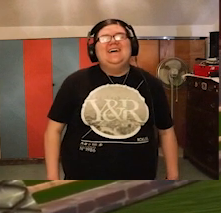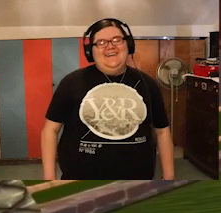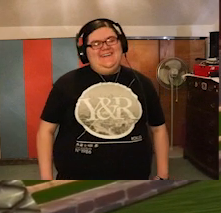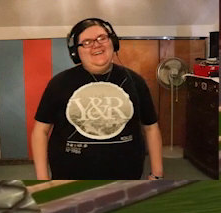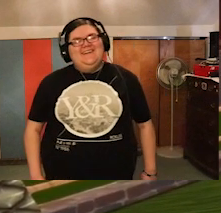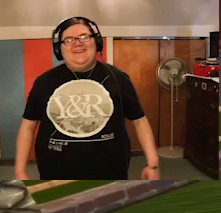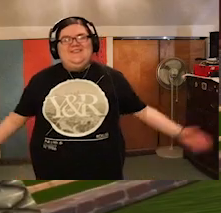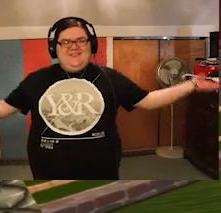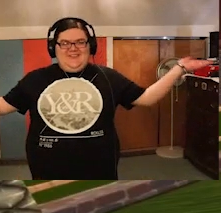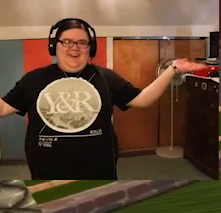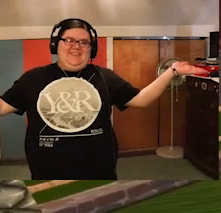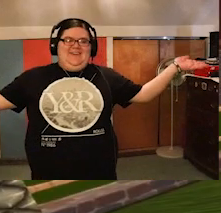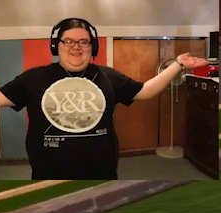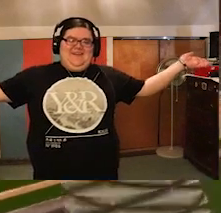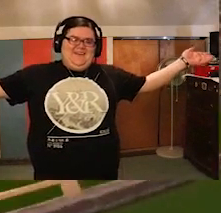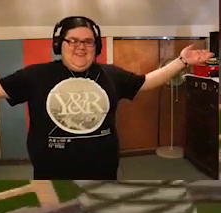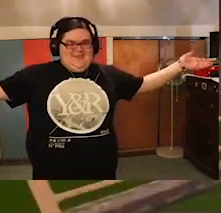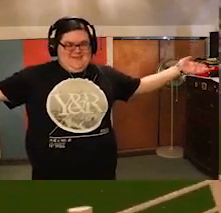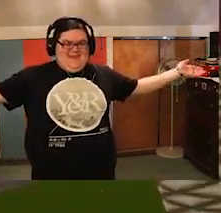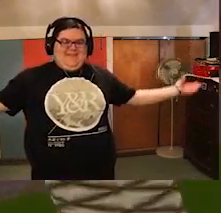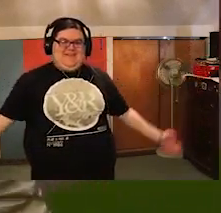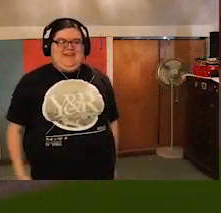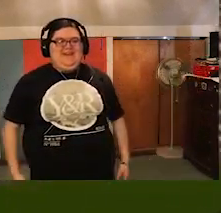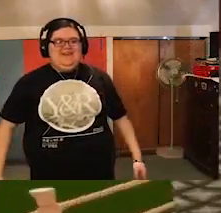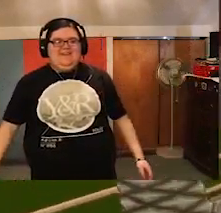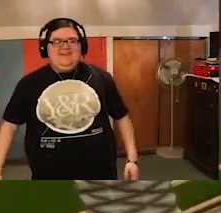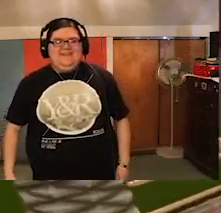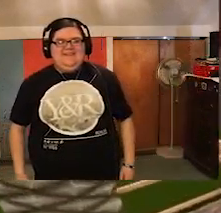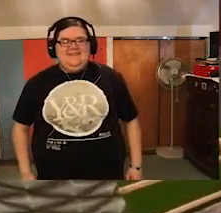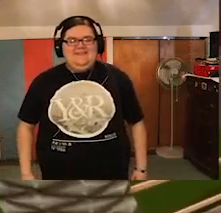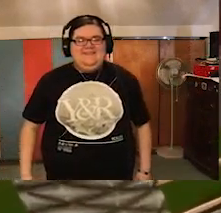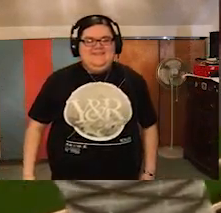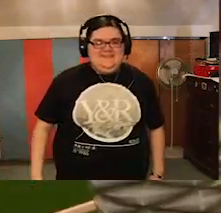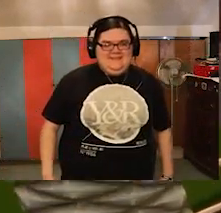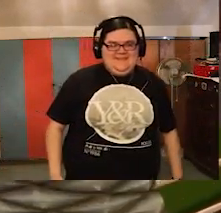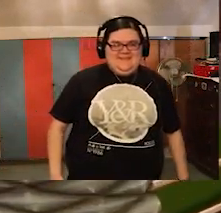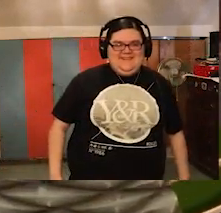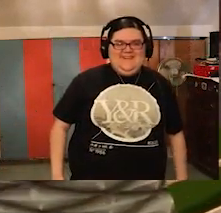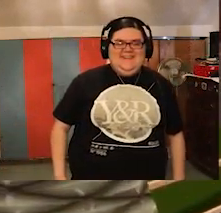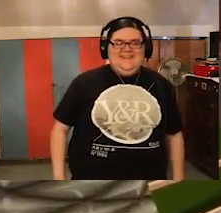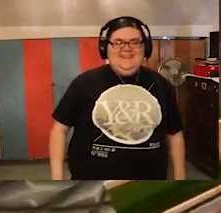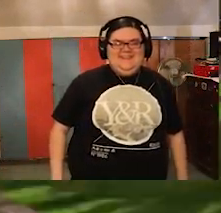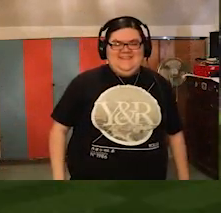for? Josh. Because you're Josh. That's why. That's why you got reset. Player of the mini golf.